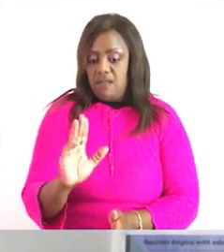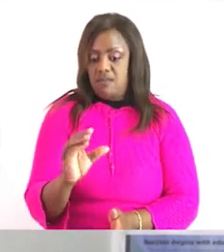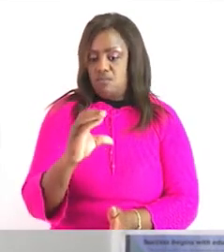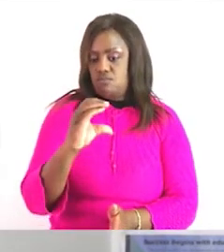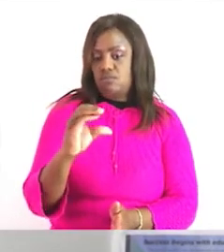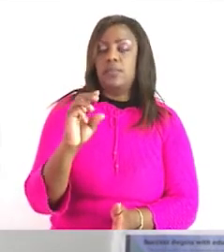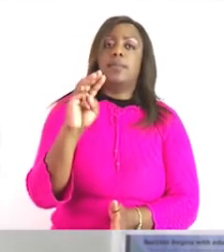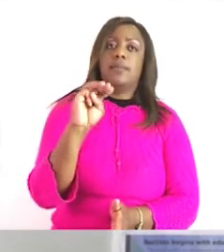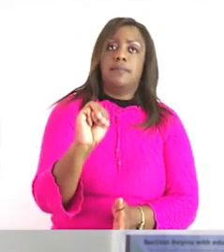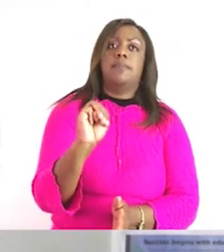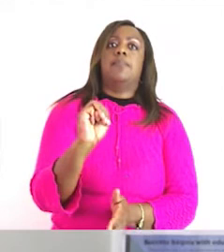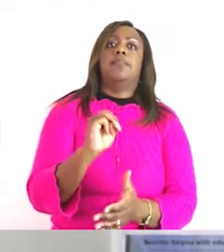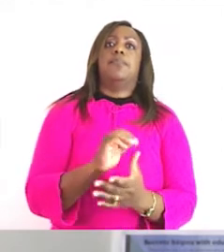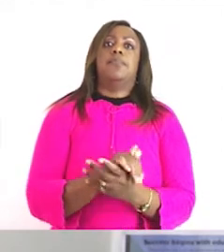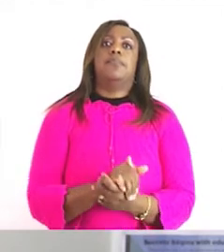centimeter.